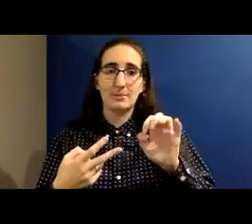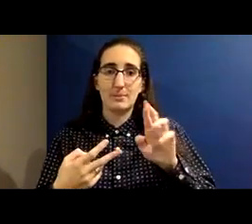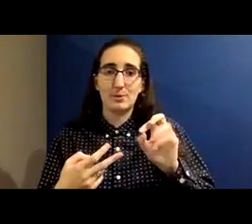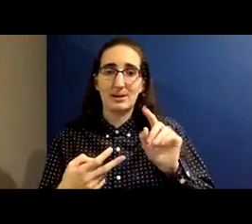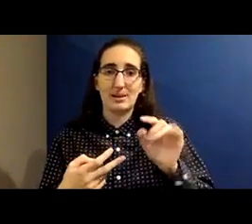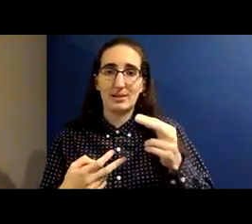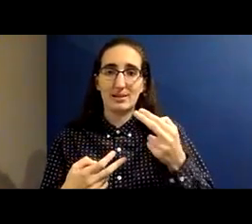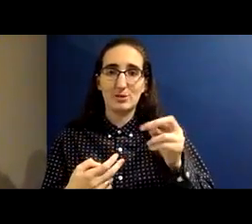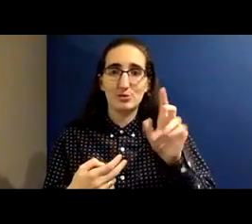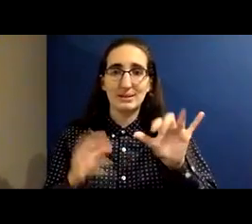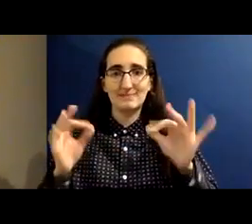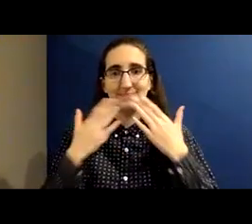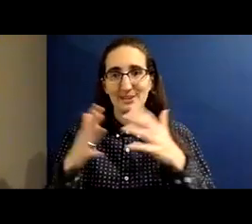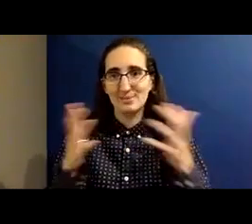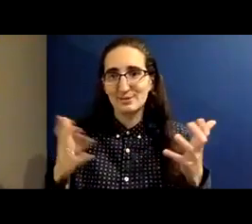you so much.